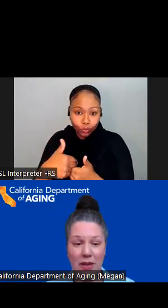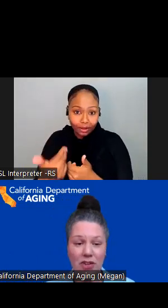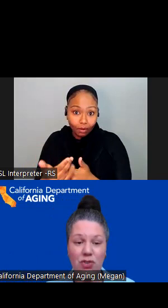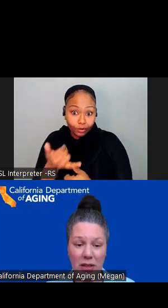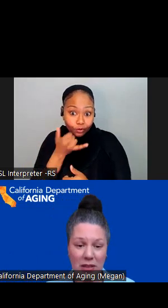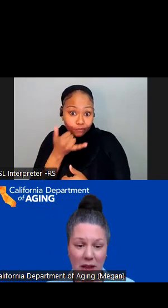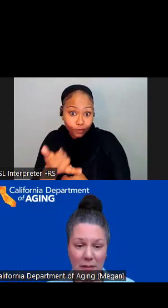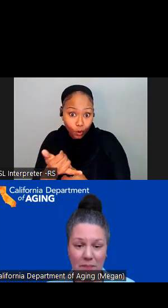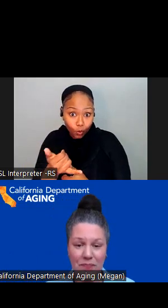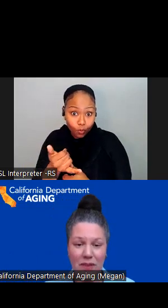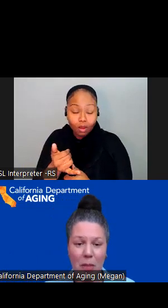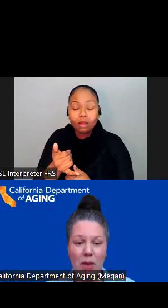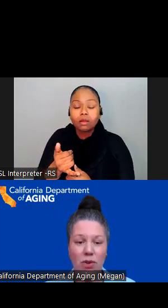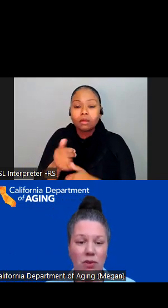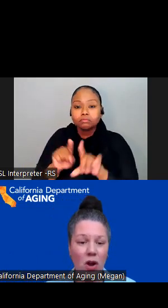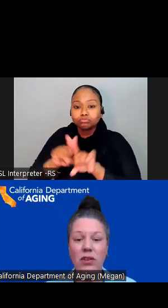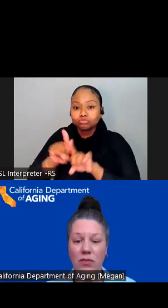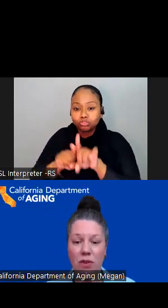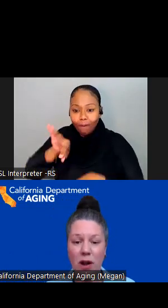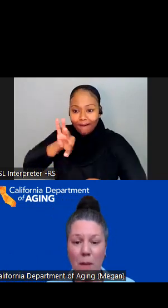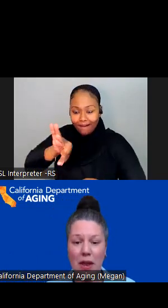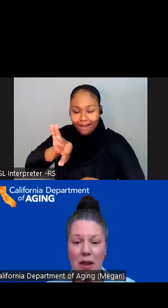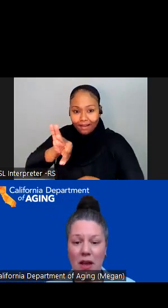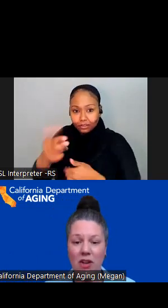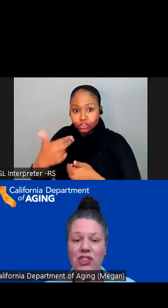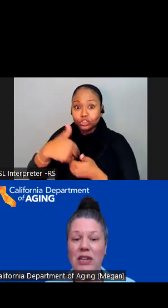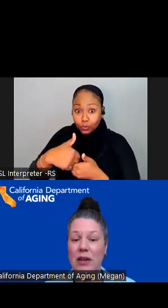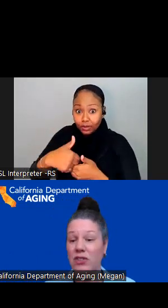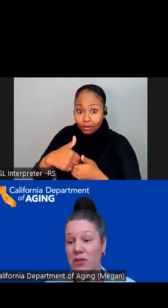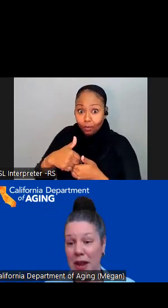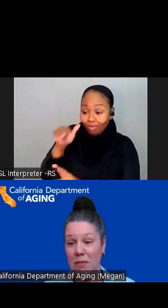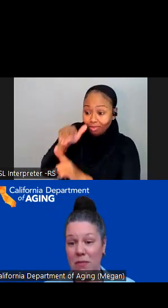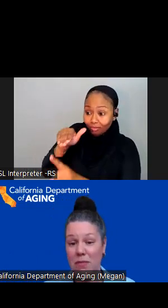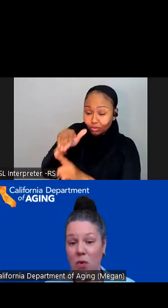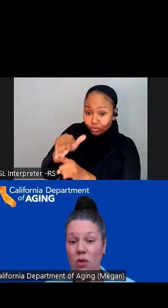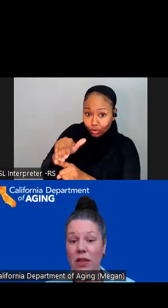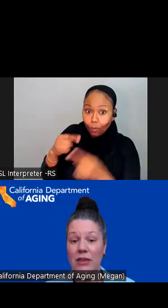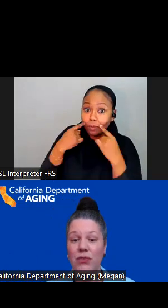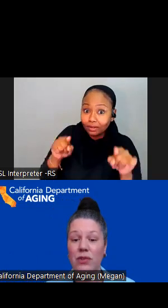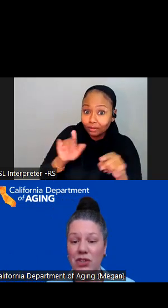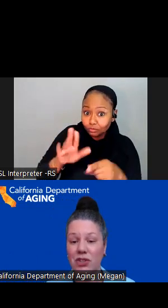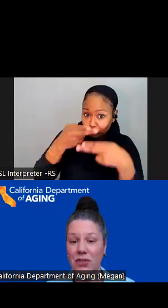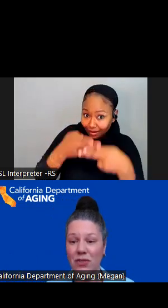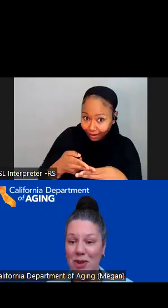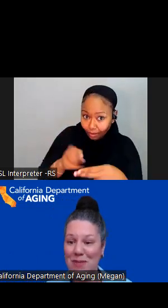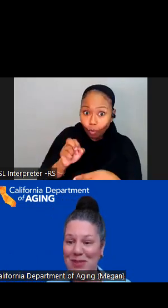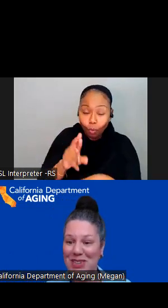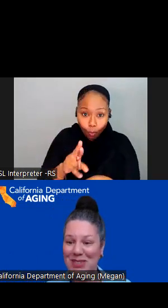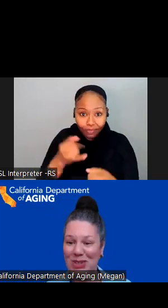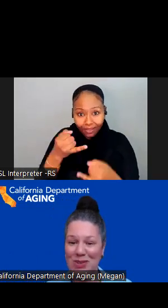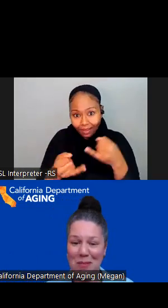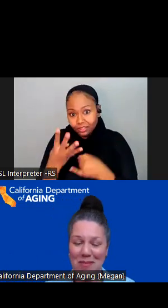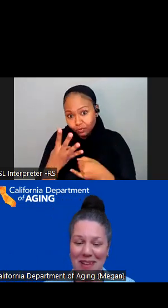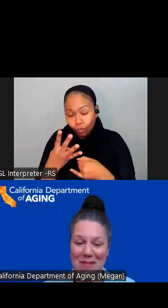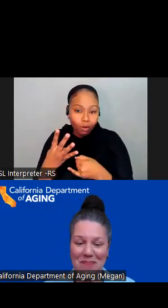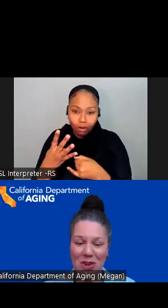dial pad to join the line. And then when you're called on for a comment, I'll just announce your name or the last 4 digits of your phone number,